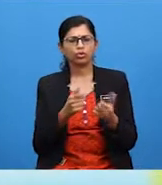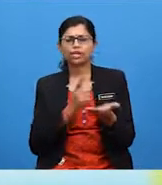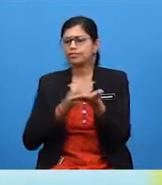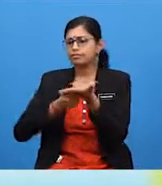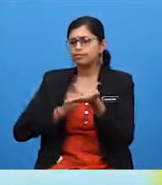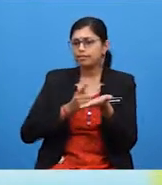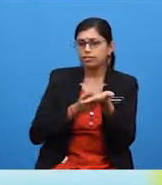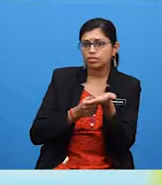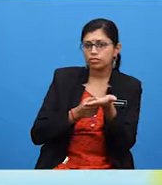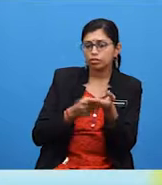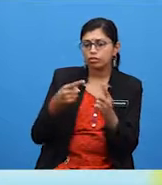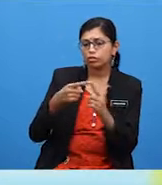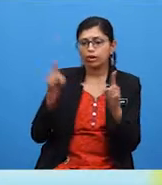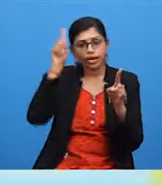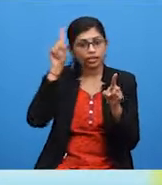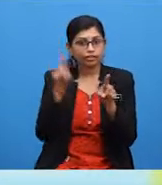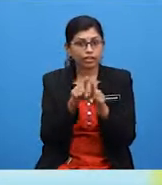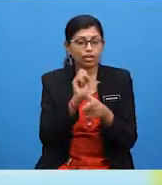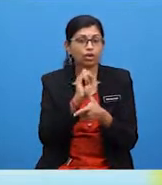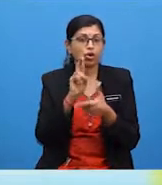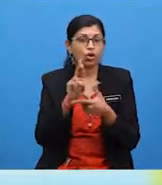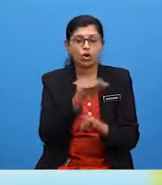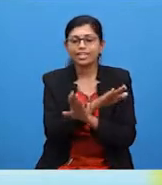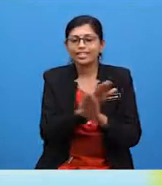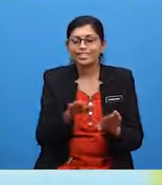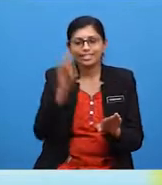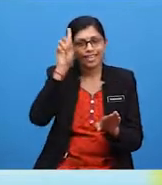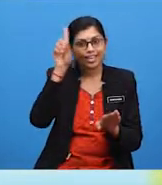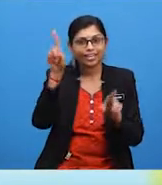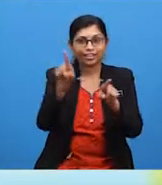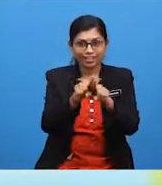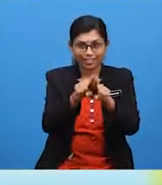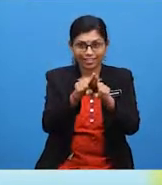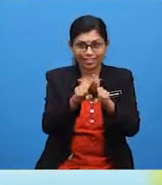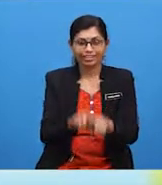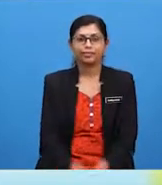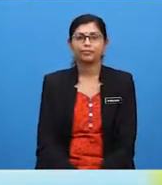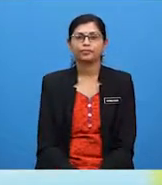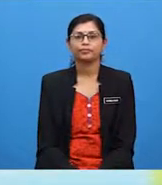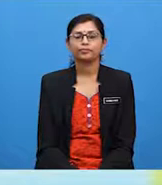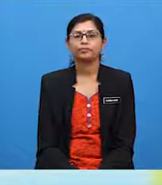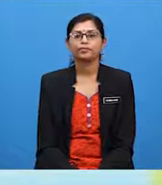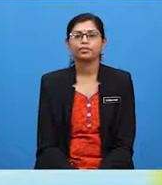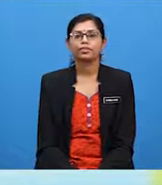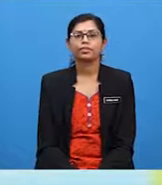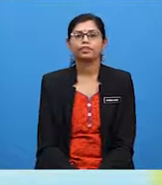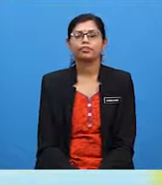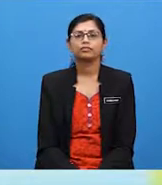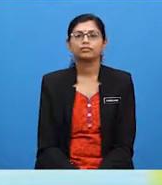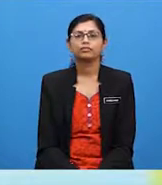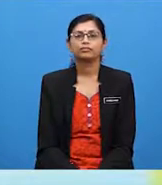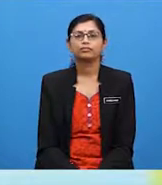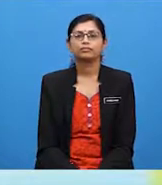agreeing or disagreeing in a polite manner so that you can reach an agreement.